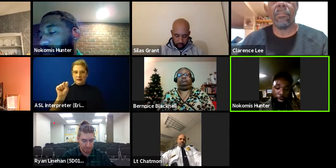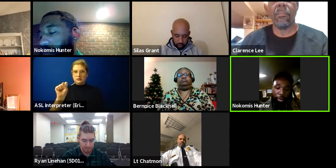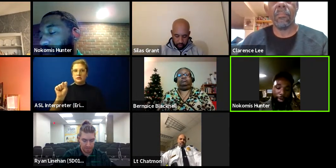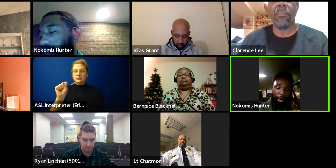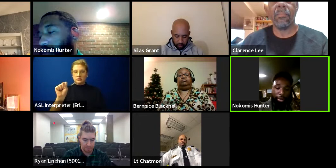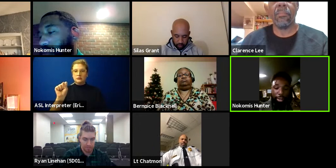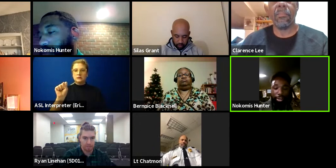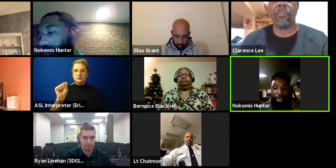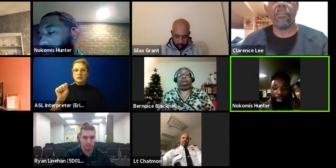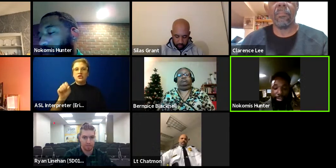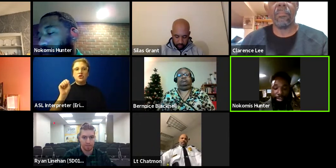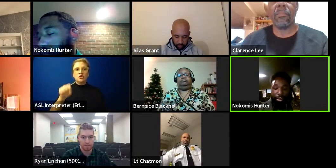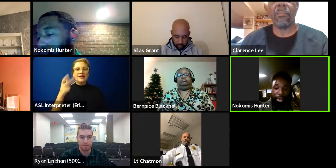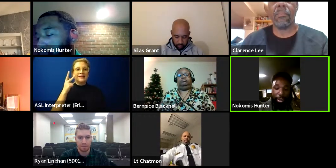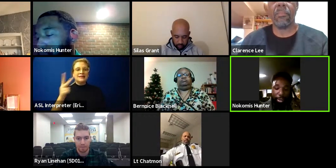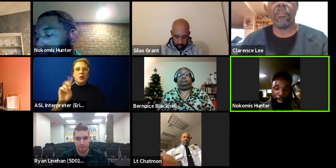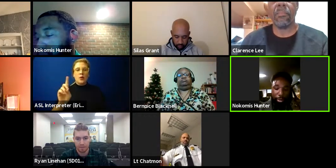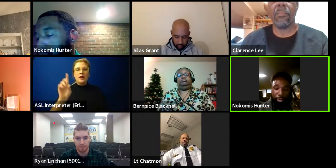on